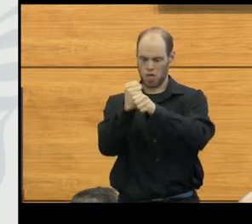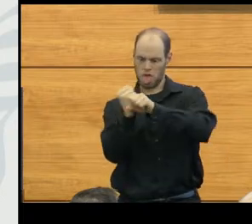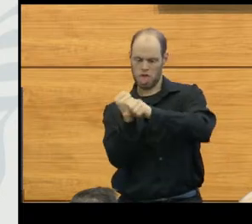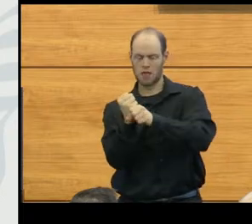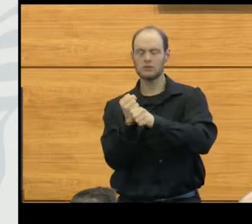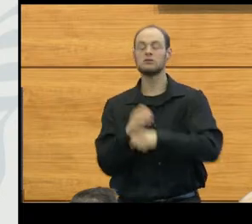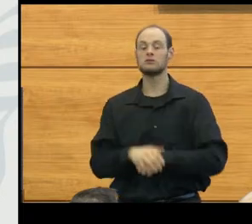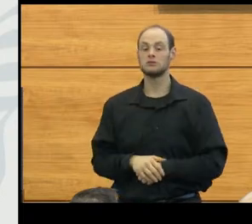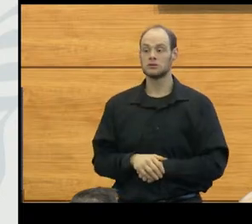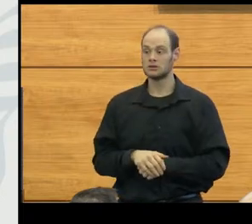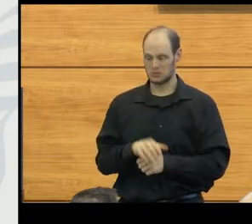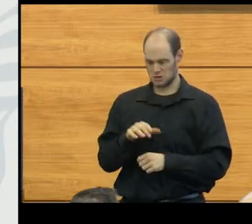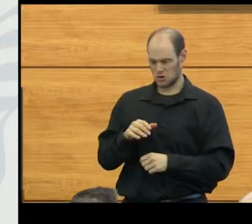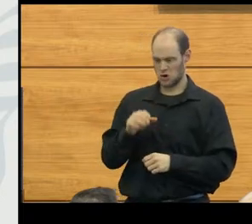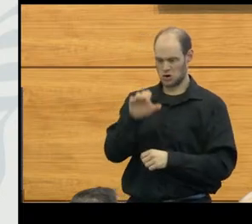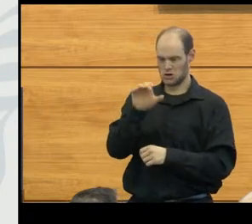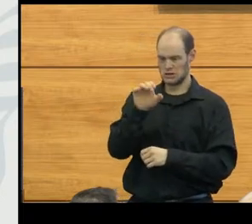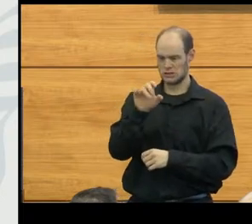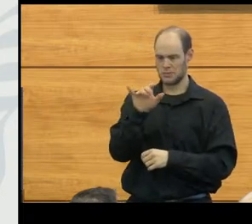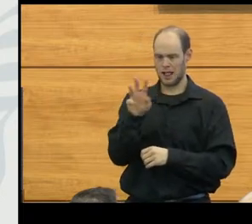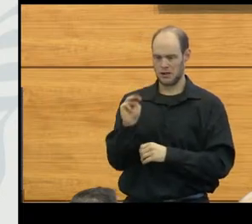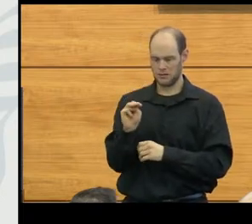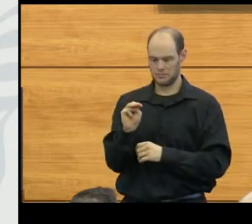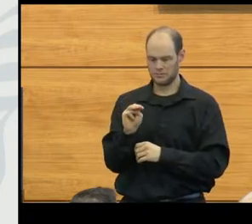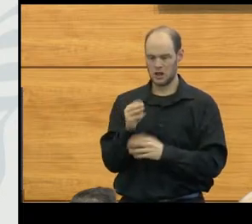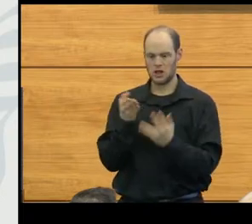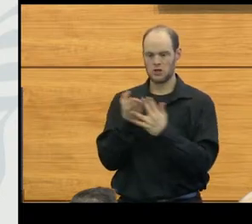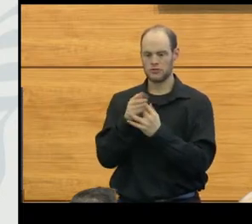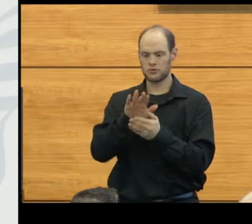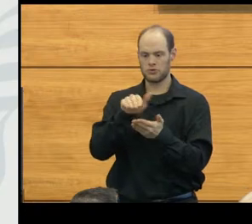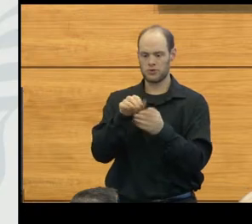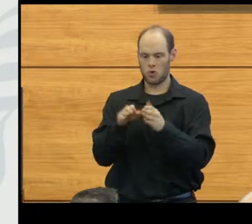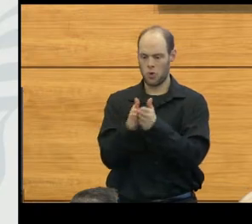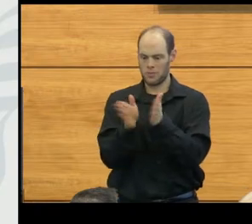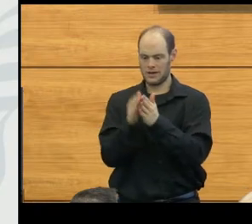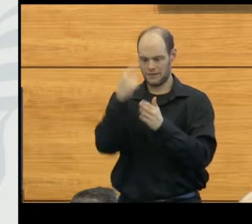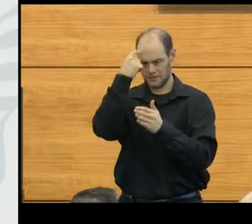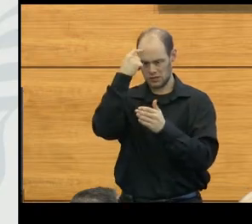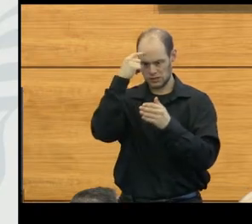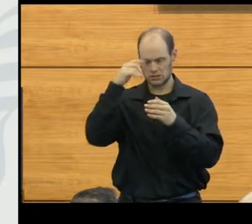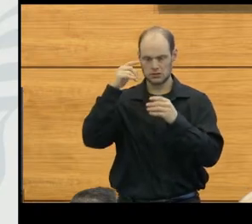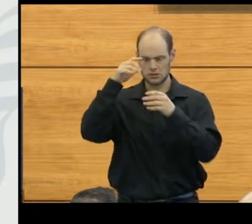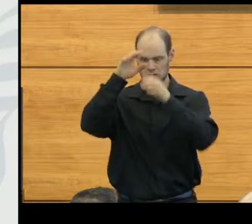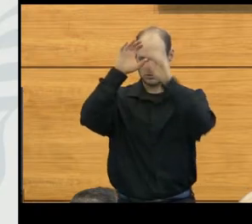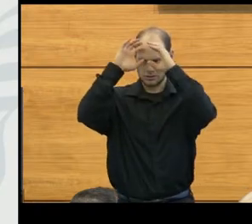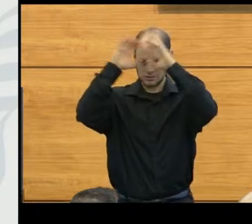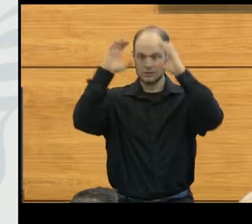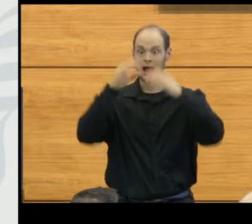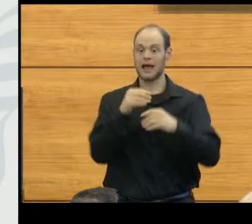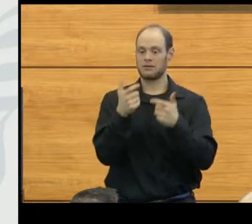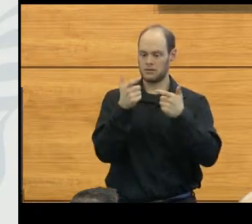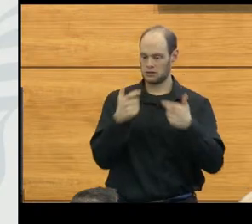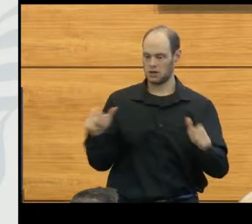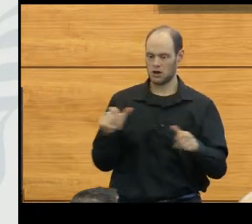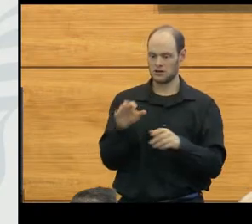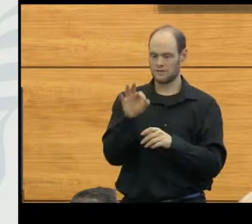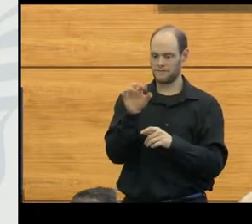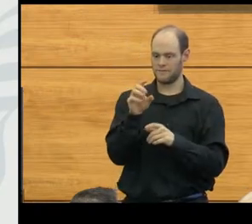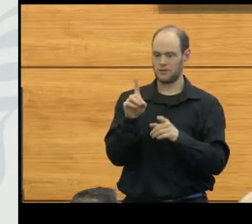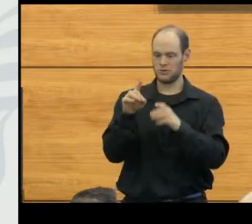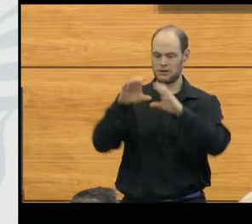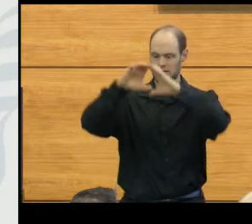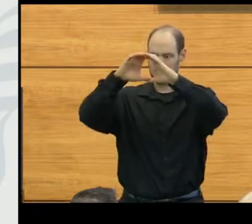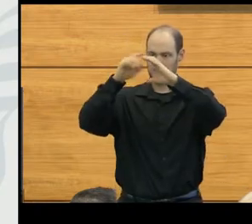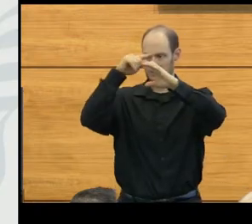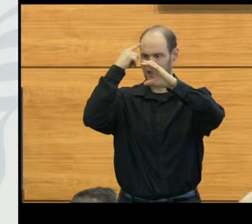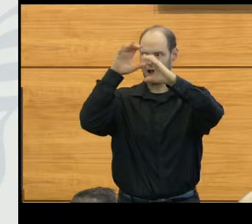was her cerebellum came down through the opening at the base of the skull, and she's got this large fluid pocket, this